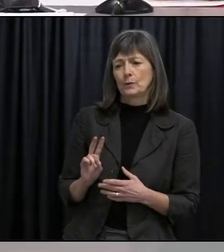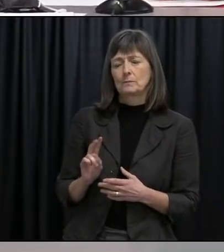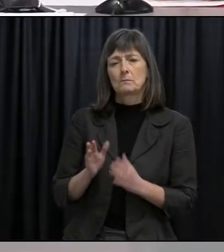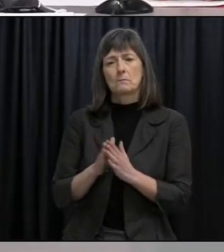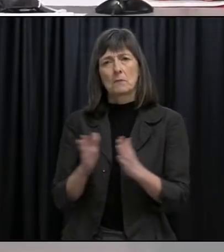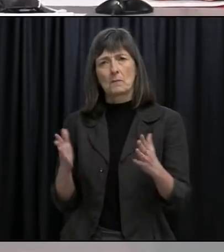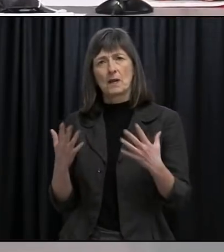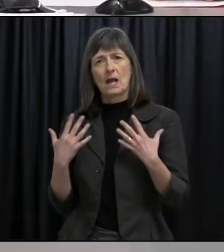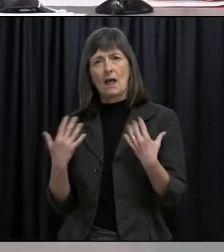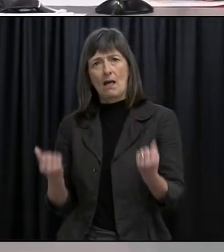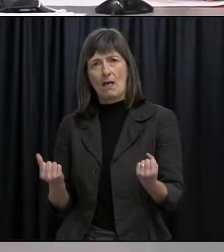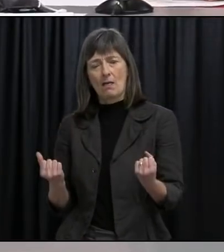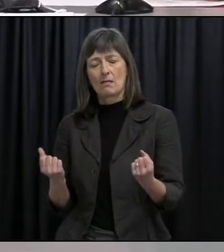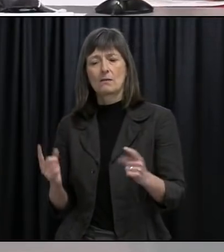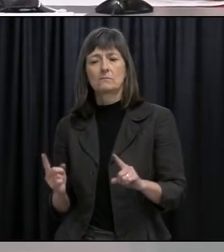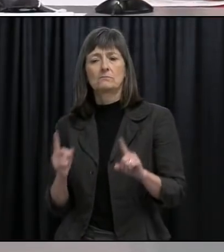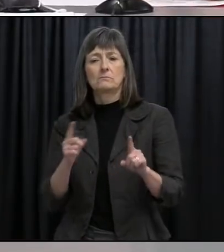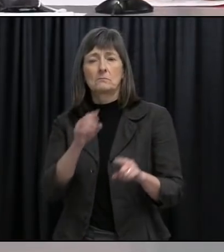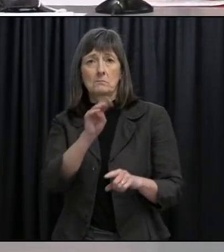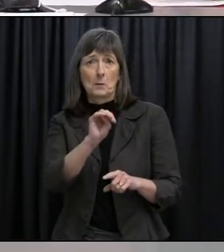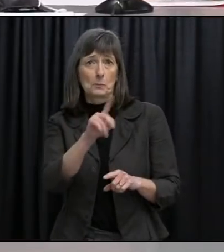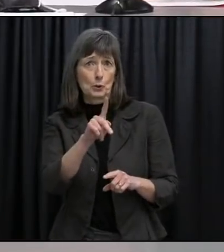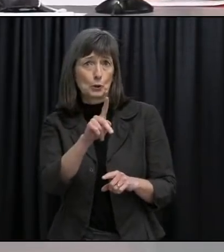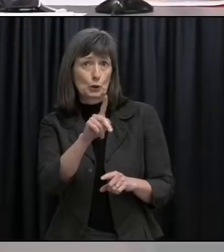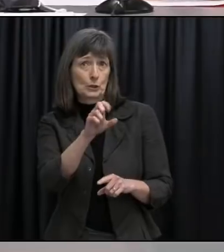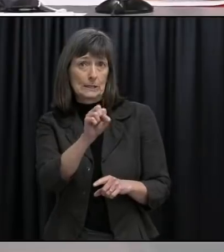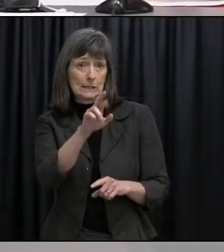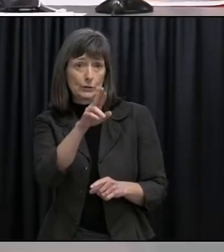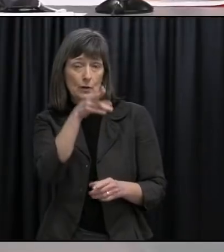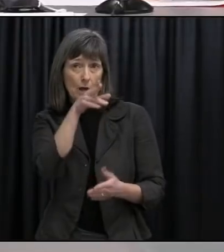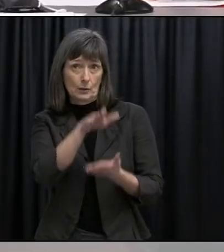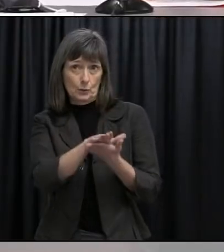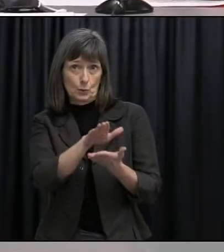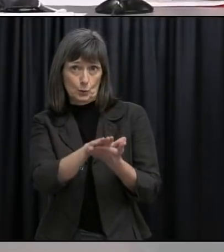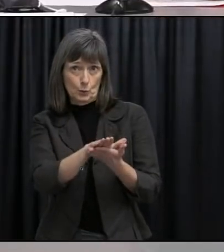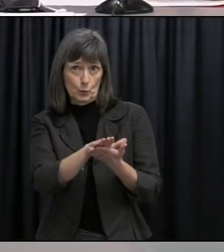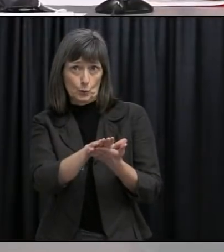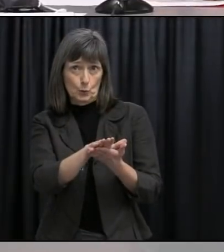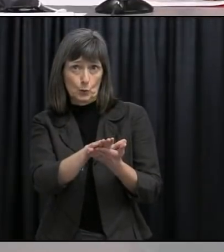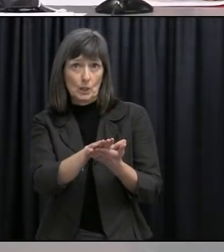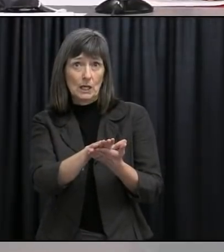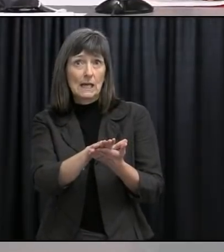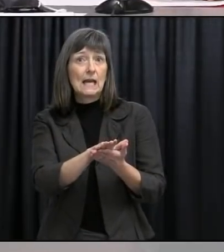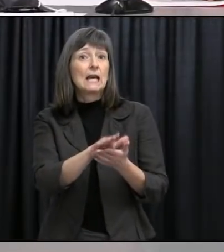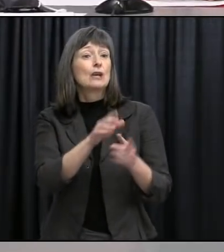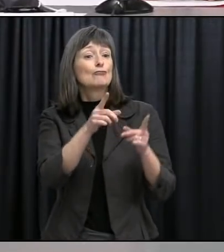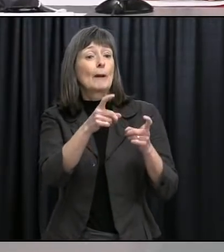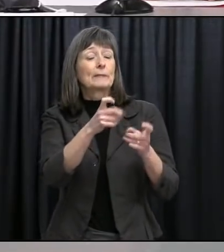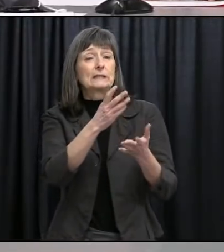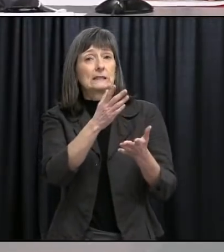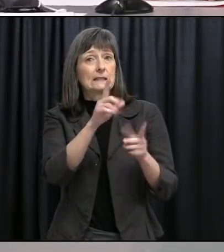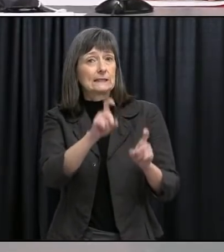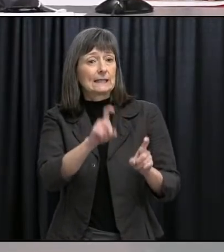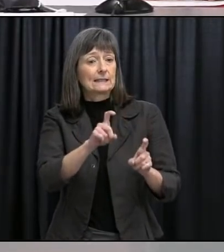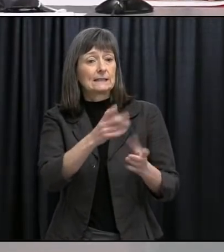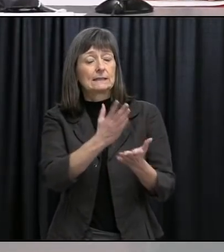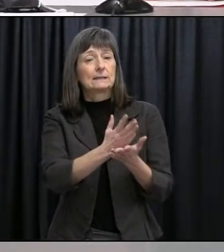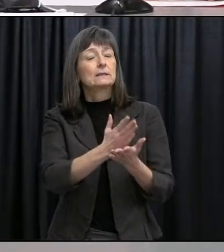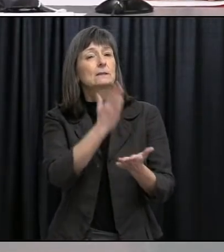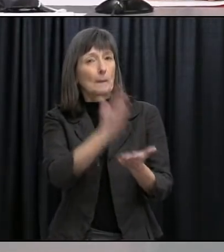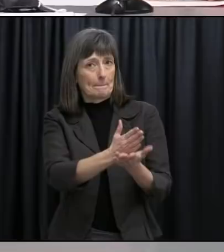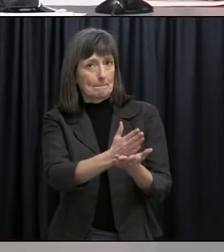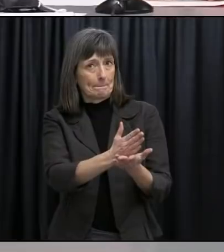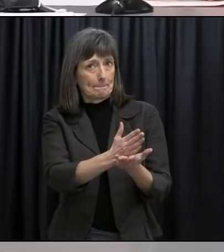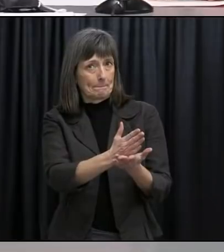High stopped using rapid tests. And I understand that they just started using them again recently.